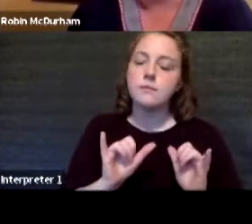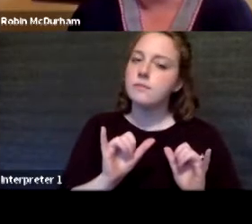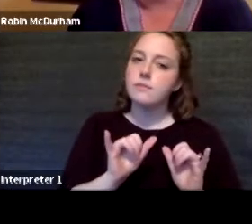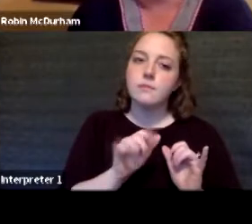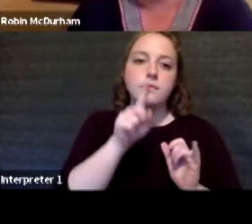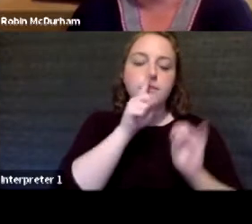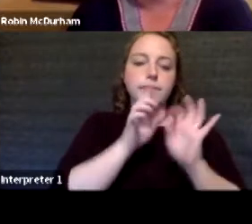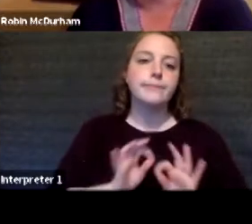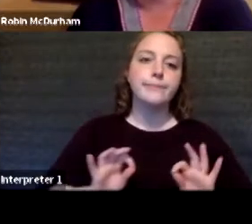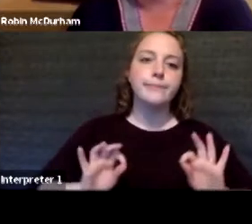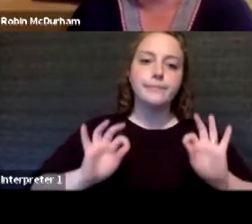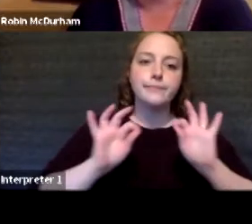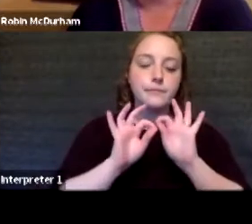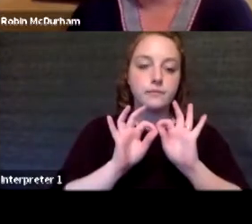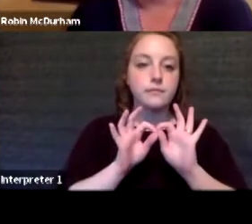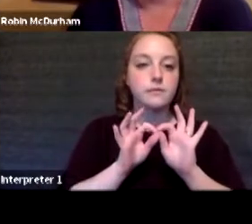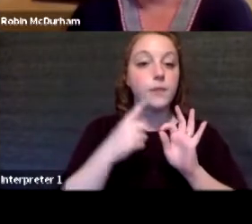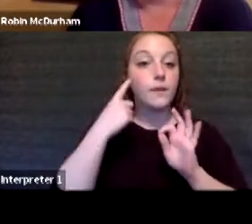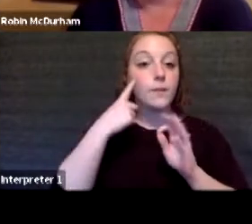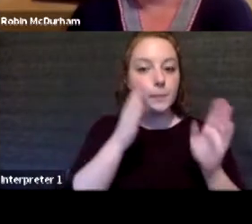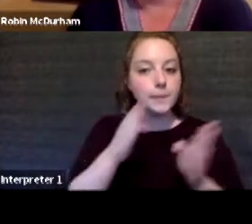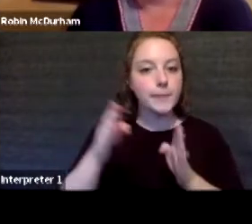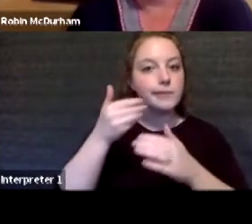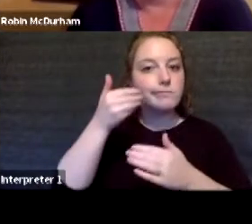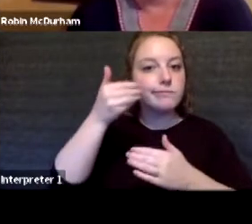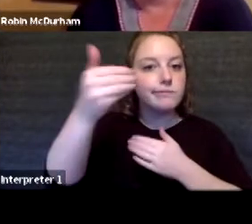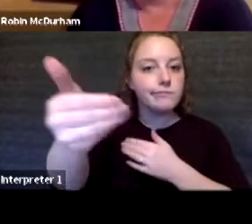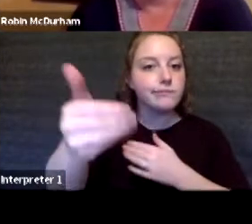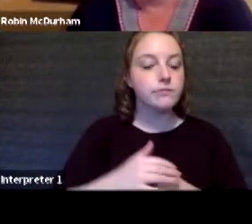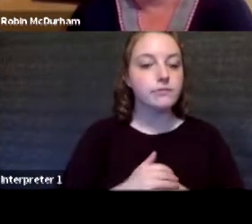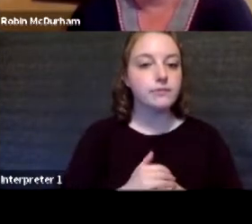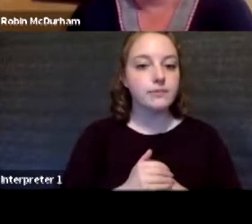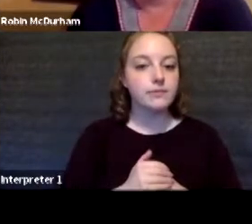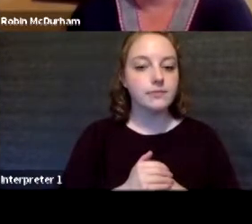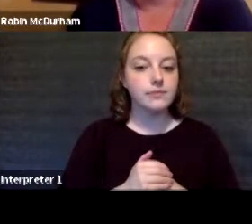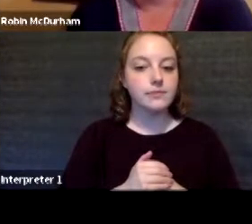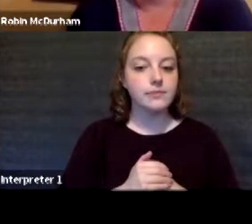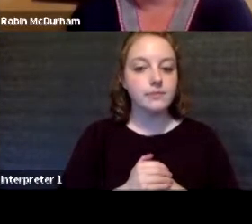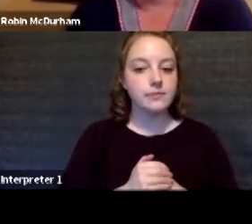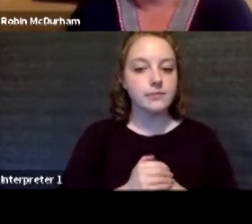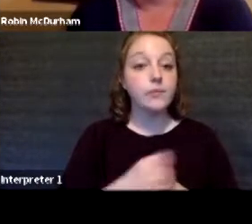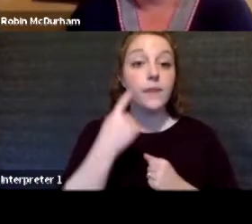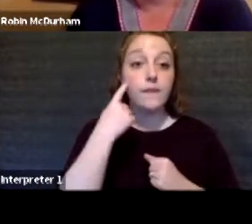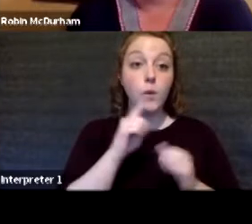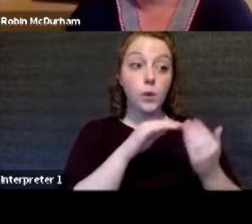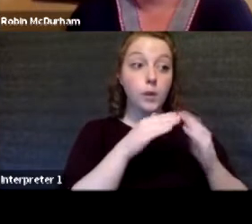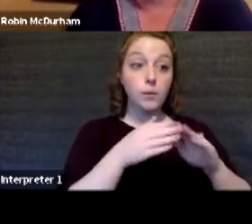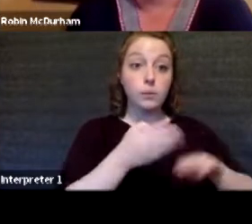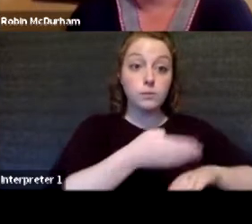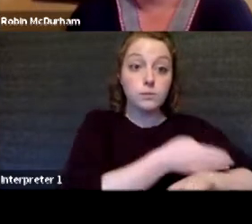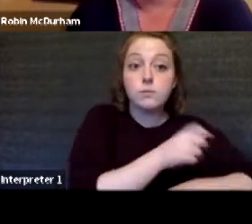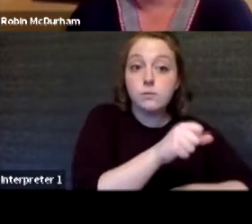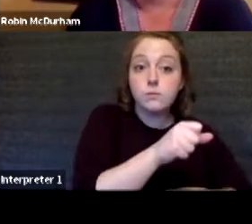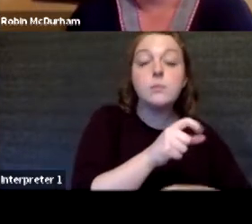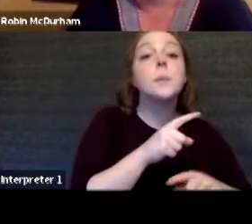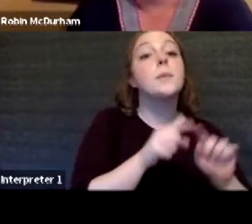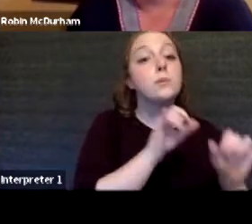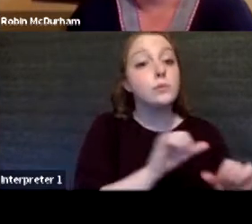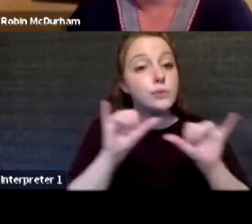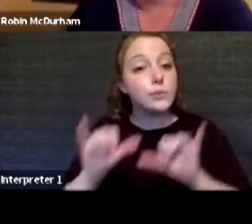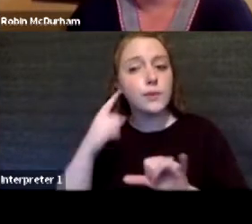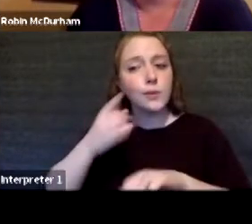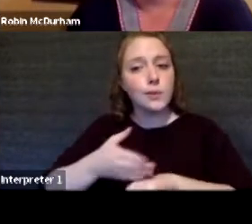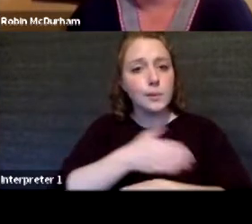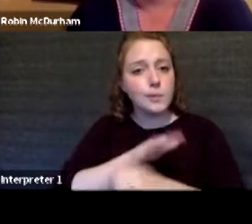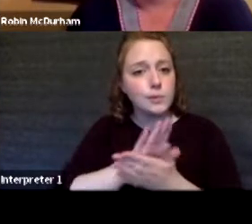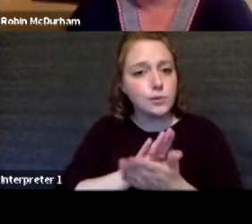very important as we move through this process, not only for the betterment of the community, but certainly to improve our schools,